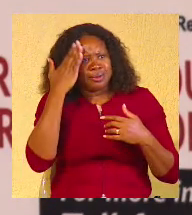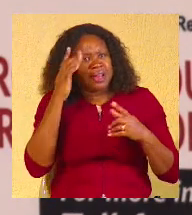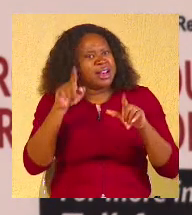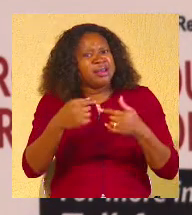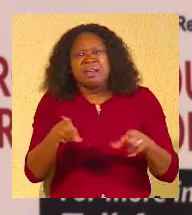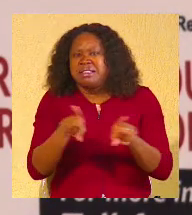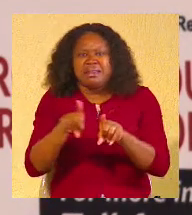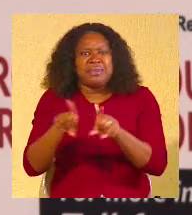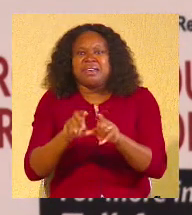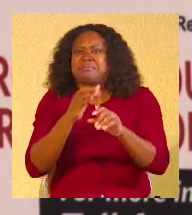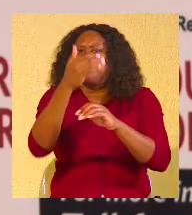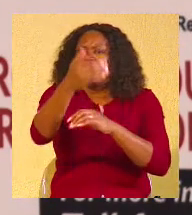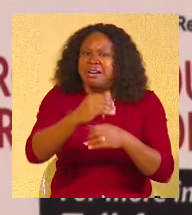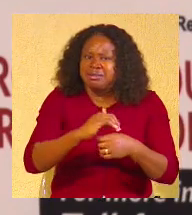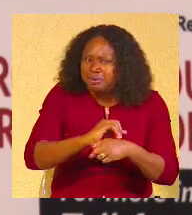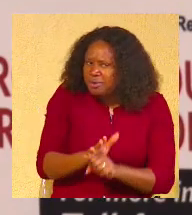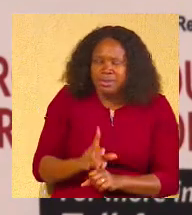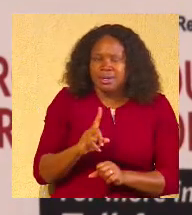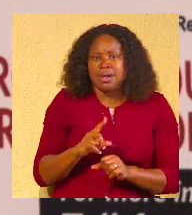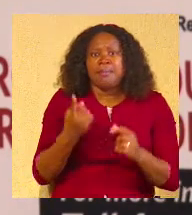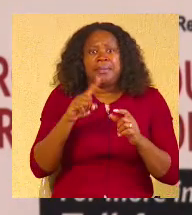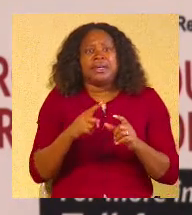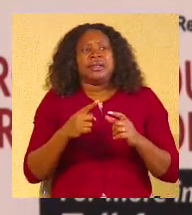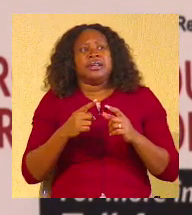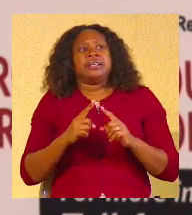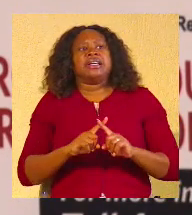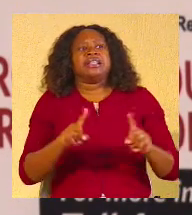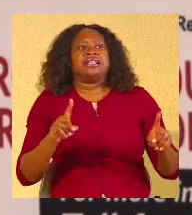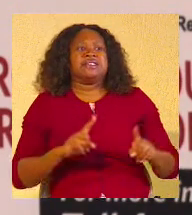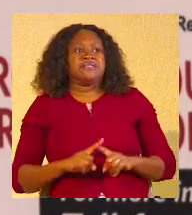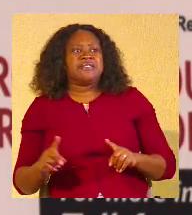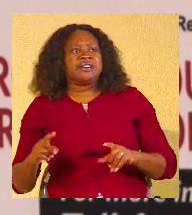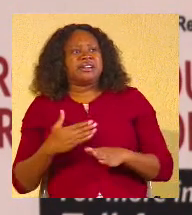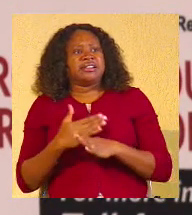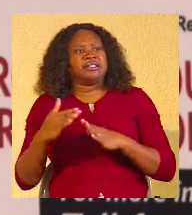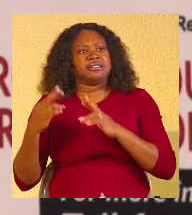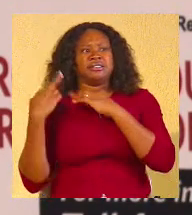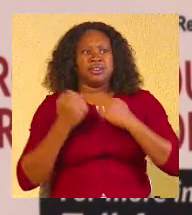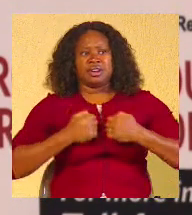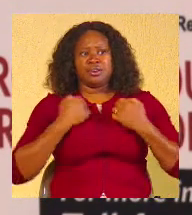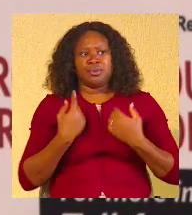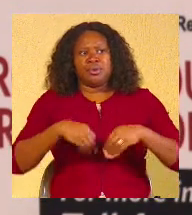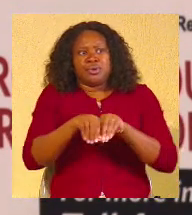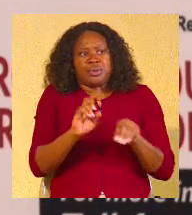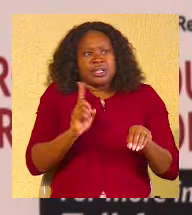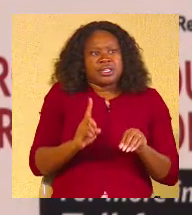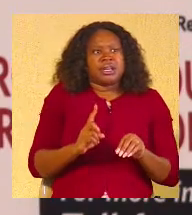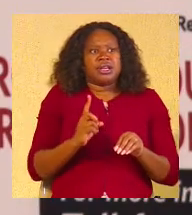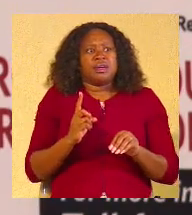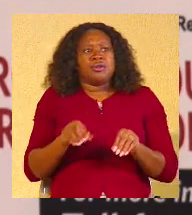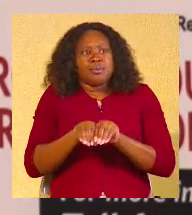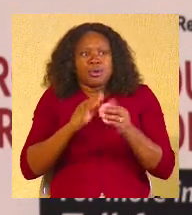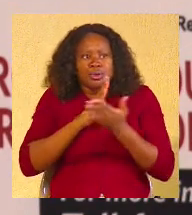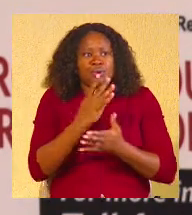not be the same going forward. What are we doing in our different spheres within this sector to ensure that young people are catered for and